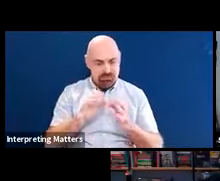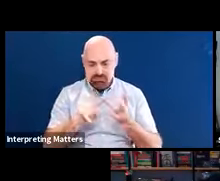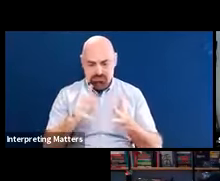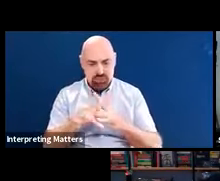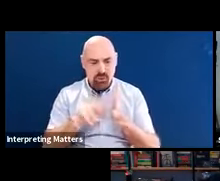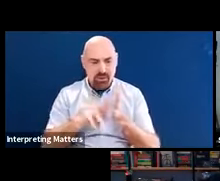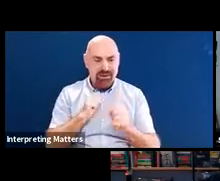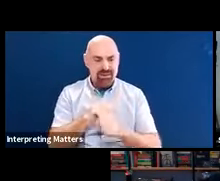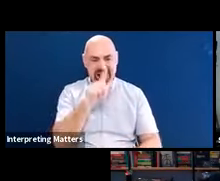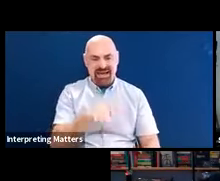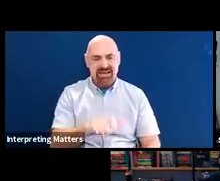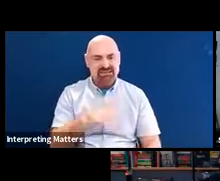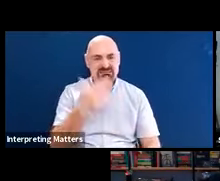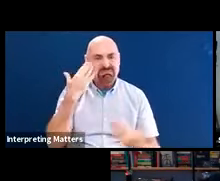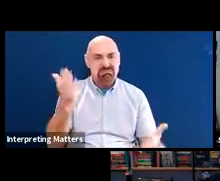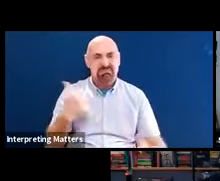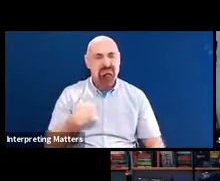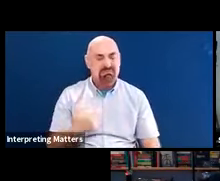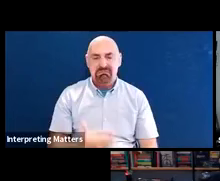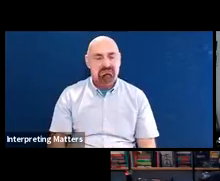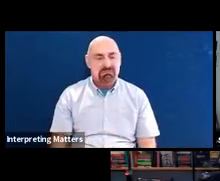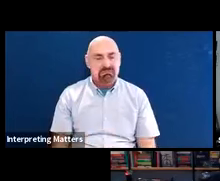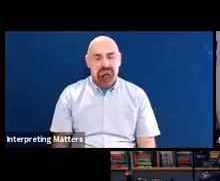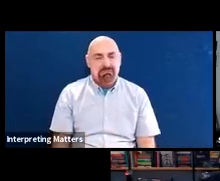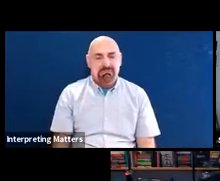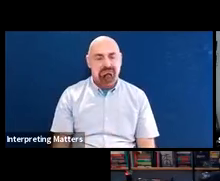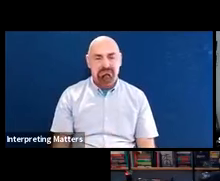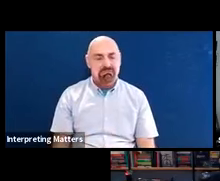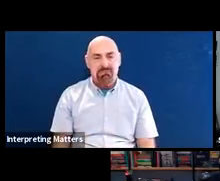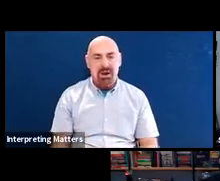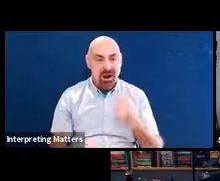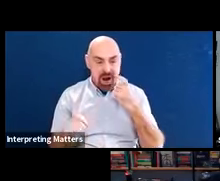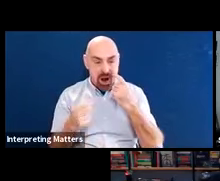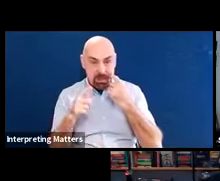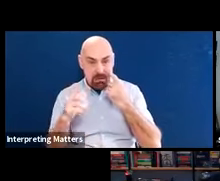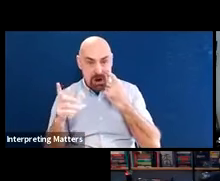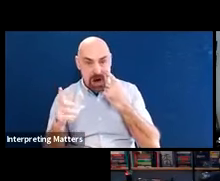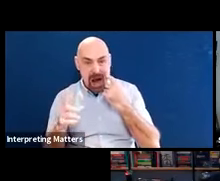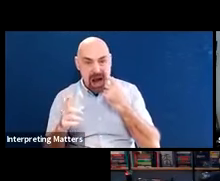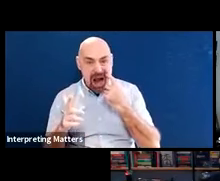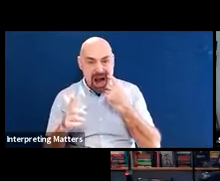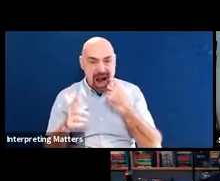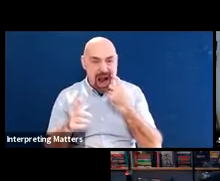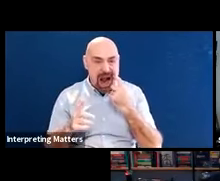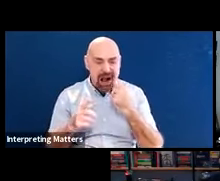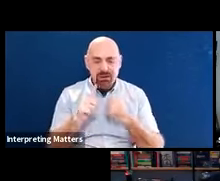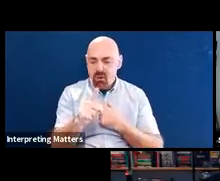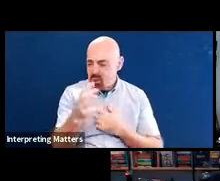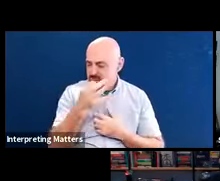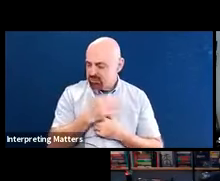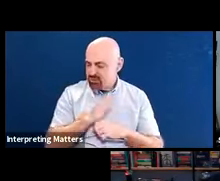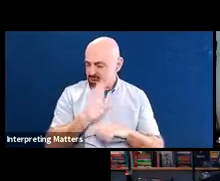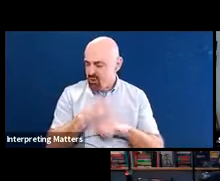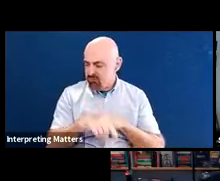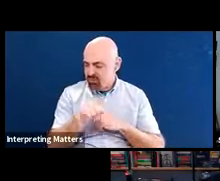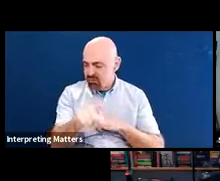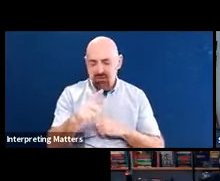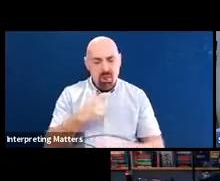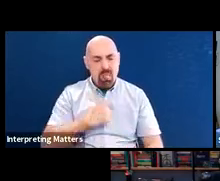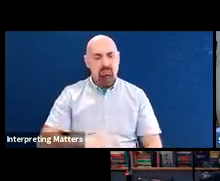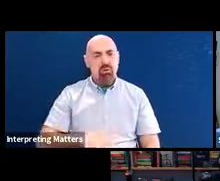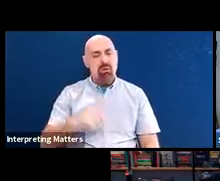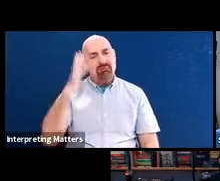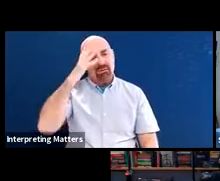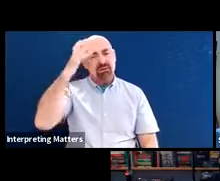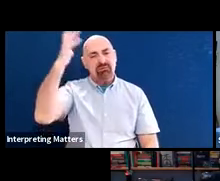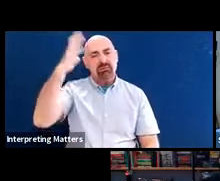not particularly well placed to answer it. So I'm gonna turn to other questions. There was a question about the role of the government